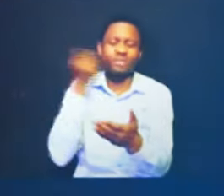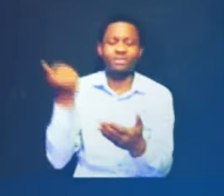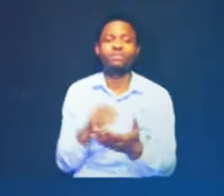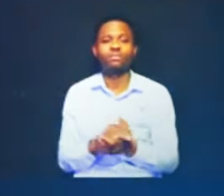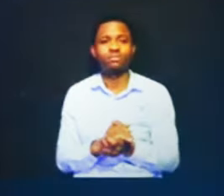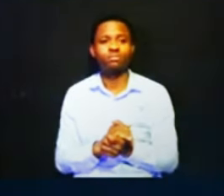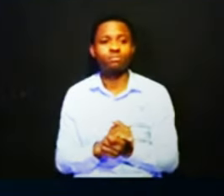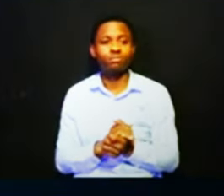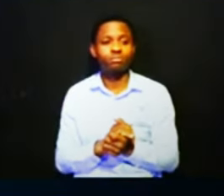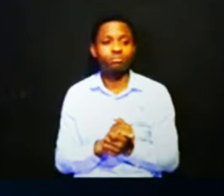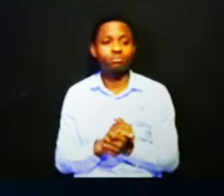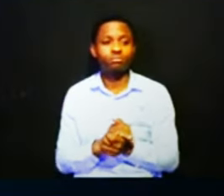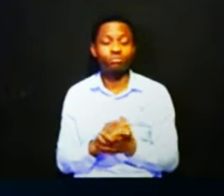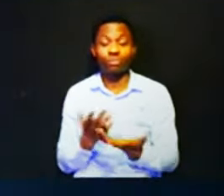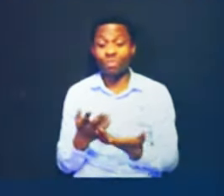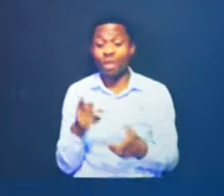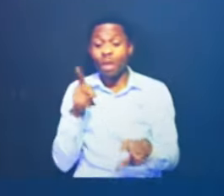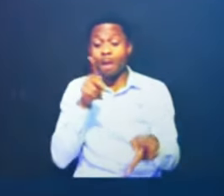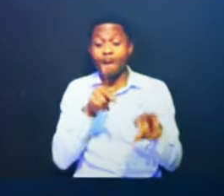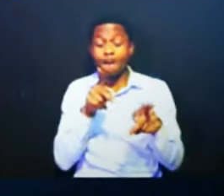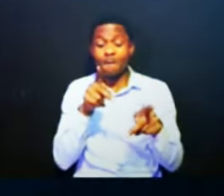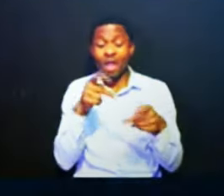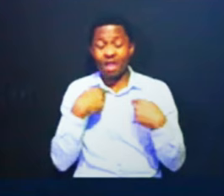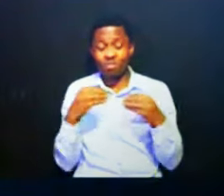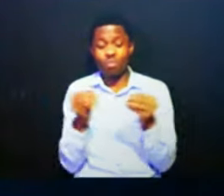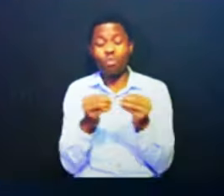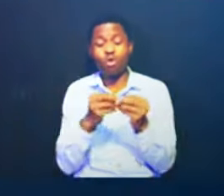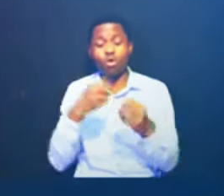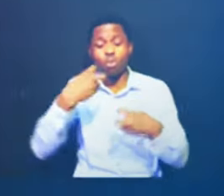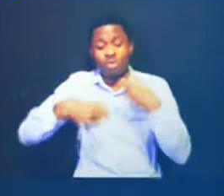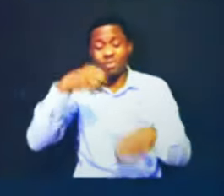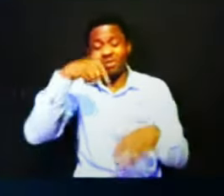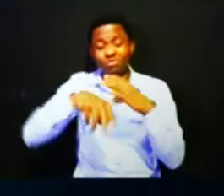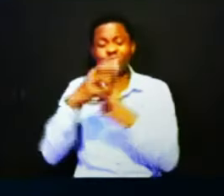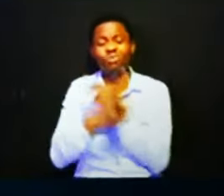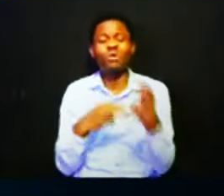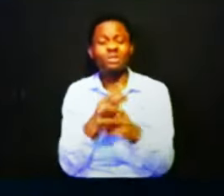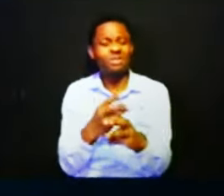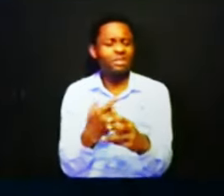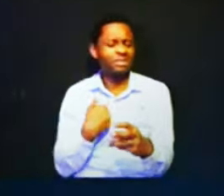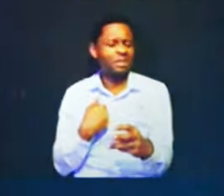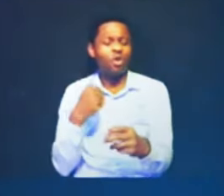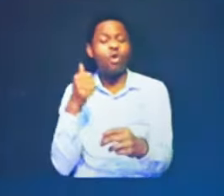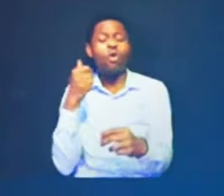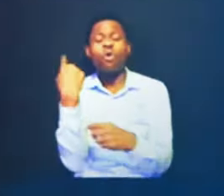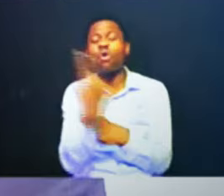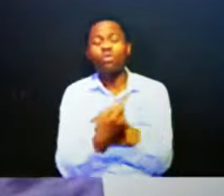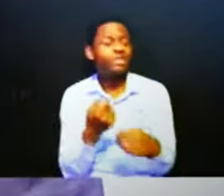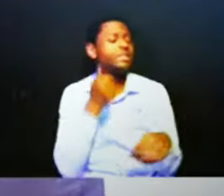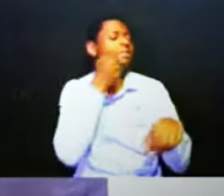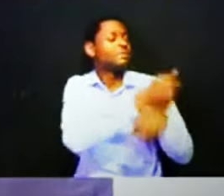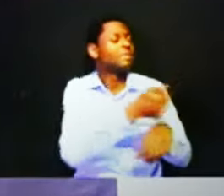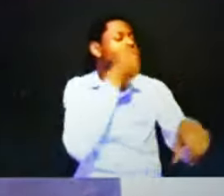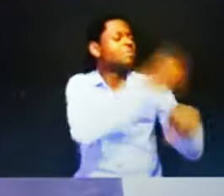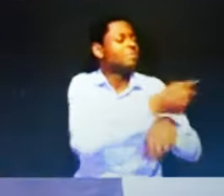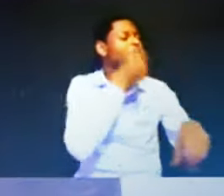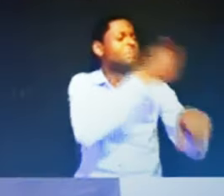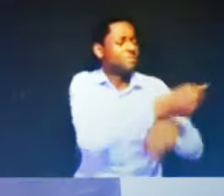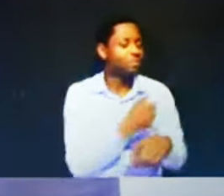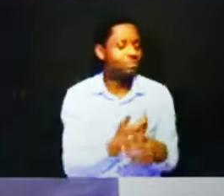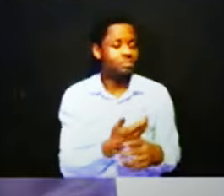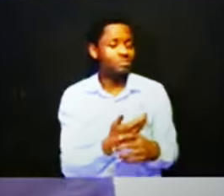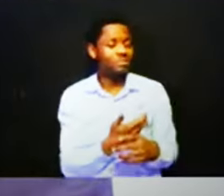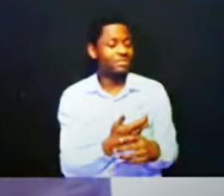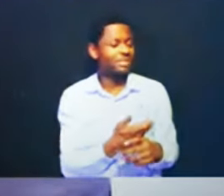is when we always blame the other person. You always see a wife saying that it is